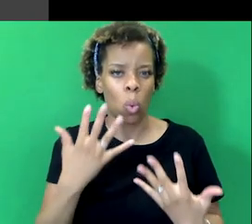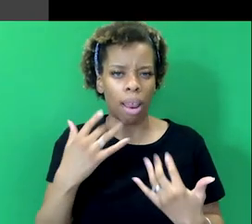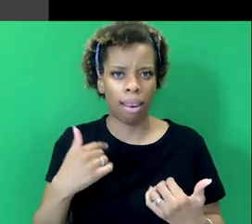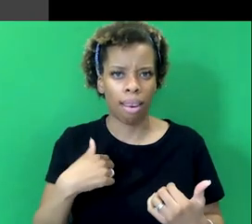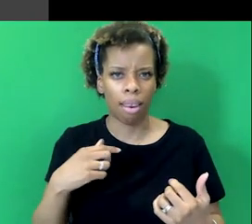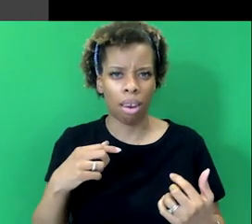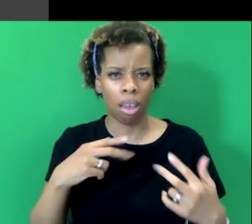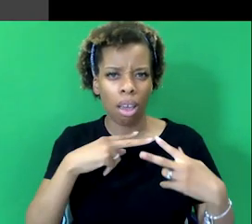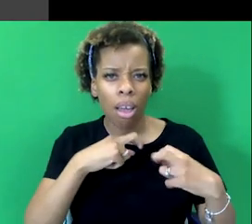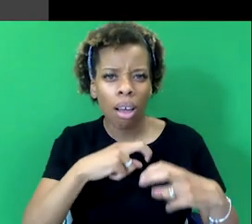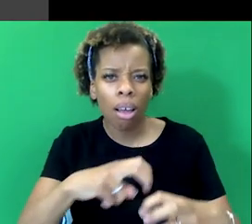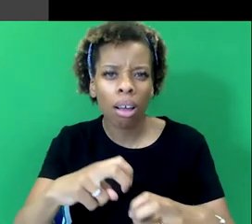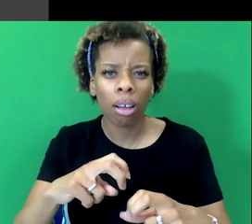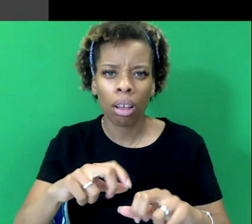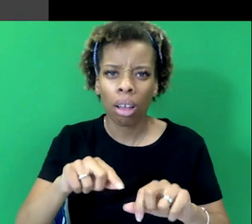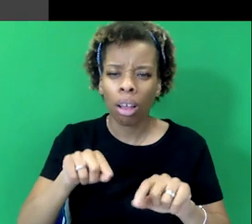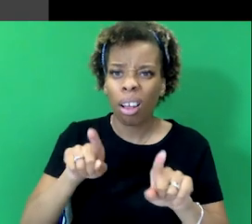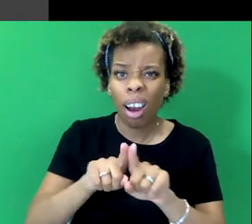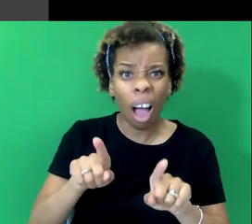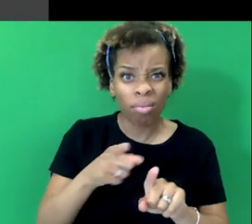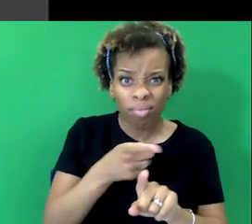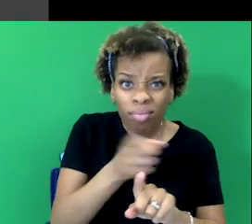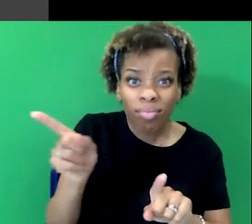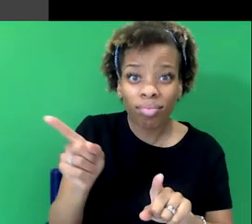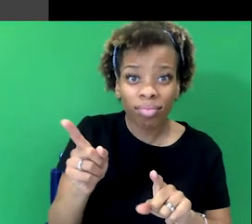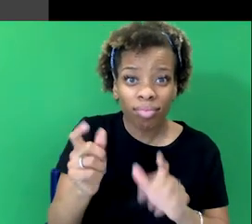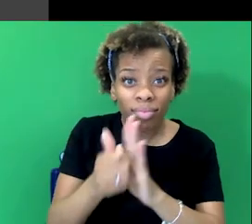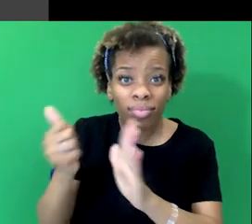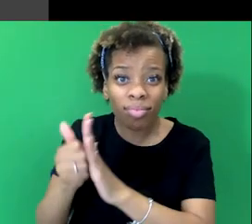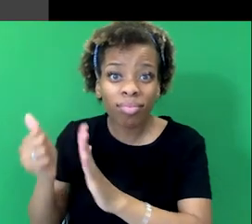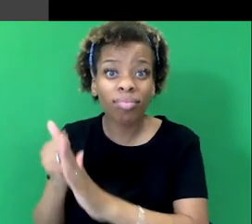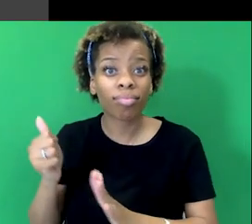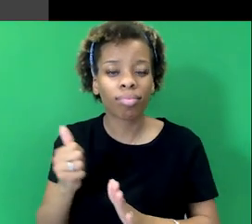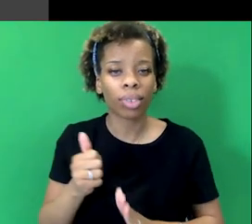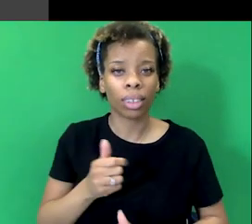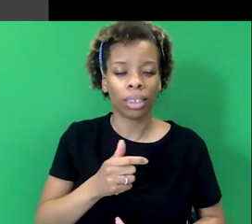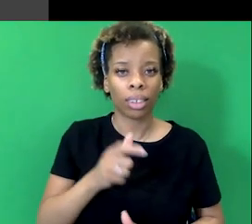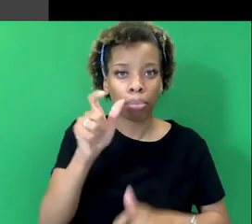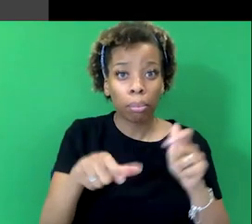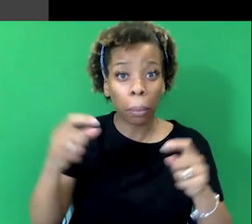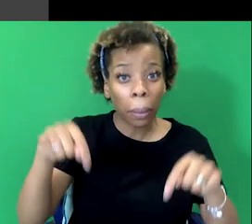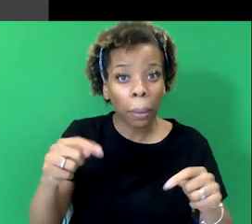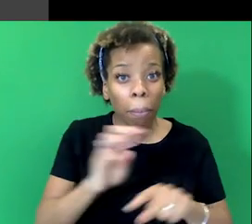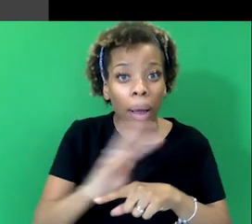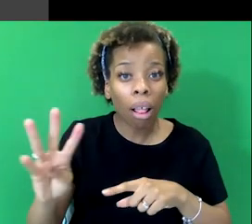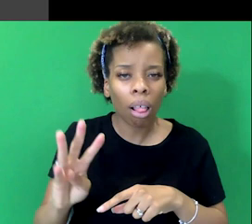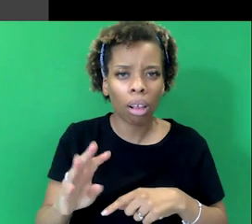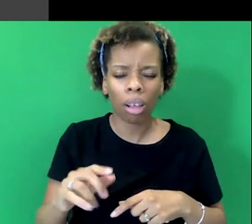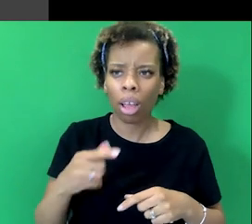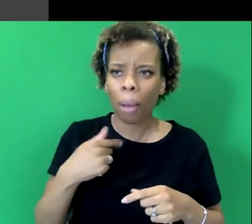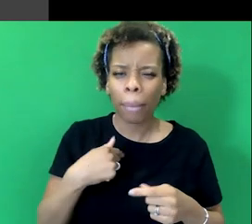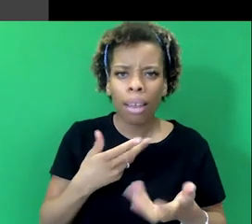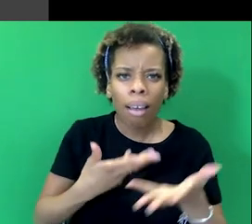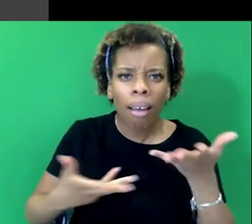the consultants like yourself, Jeff, actually the historians I talk to and the right is you get it, then